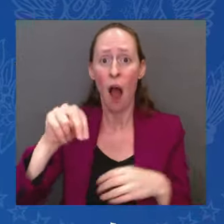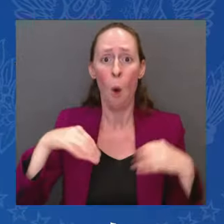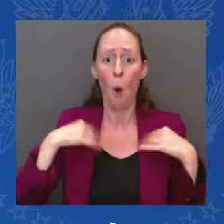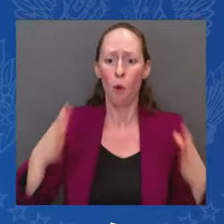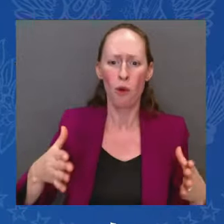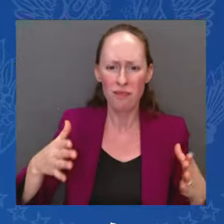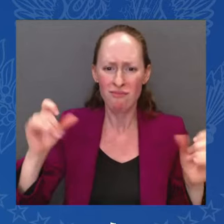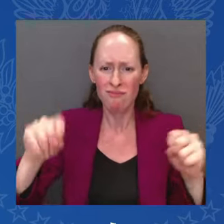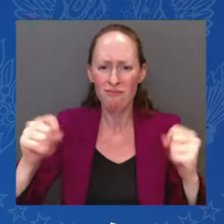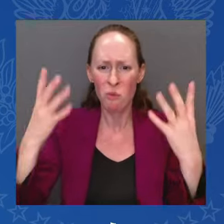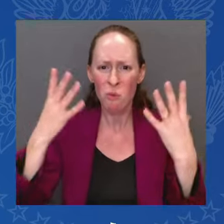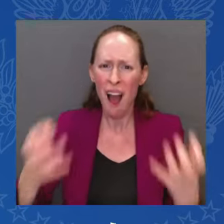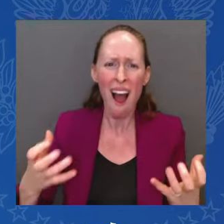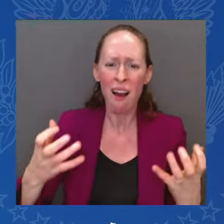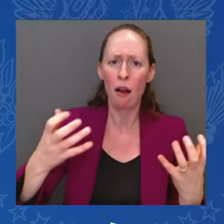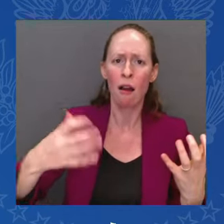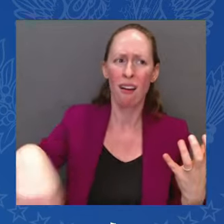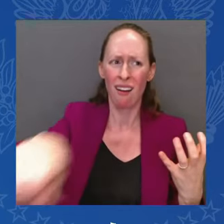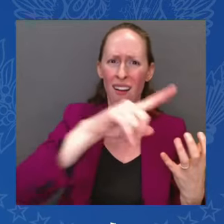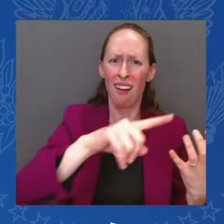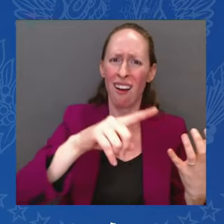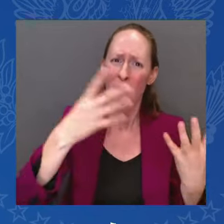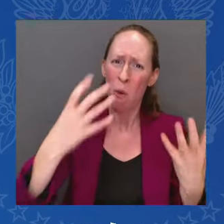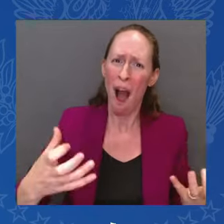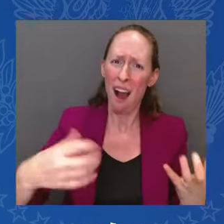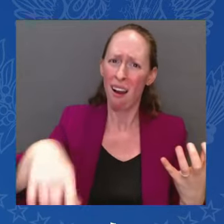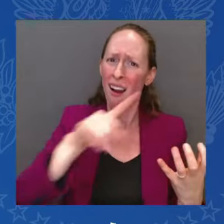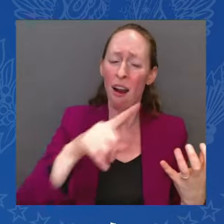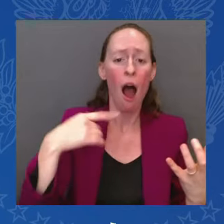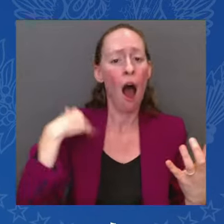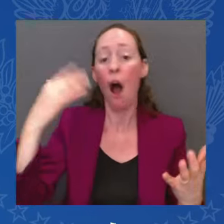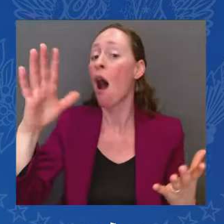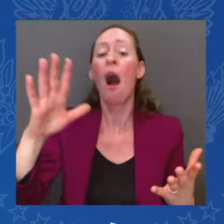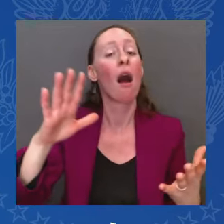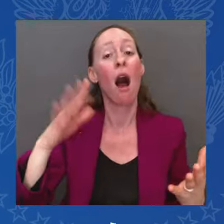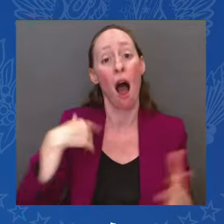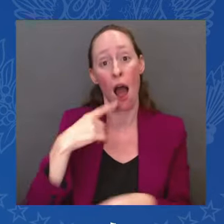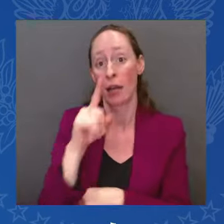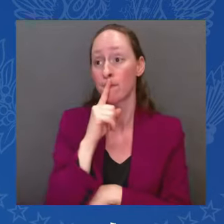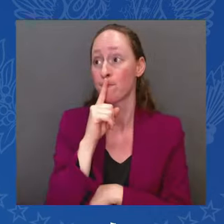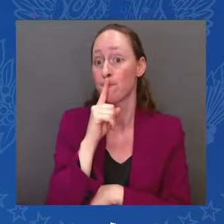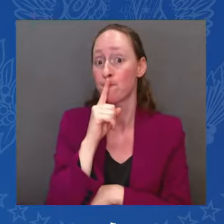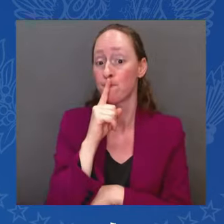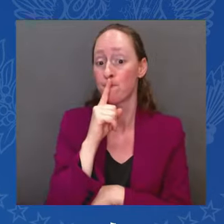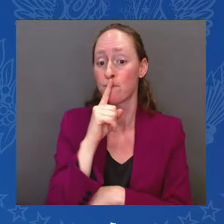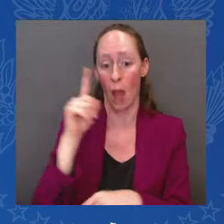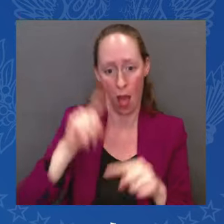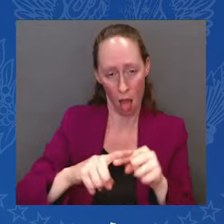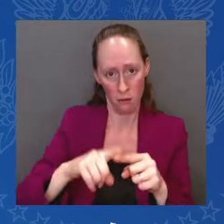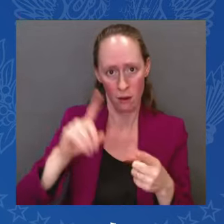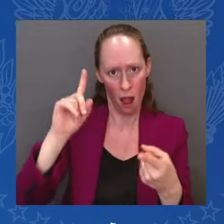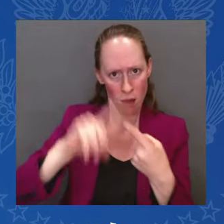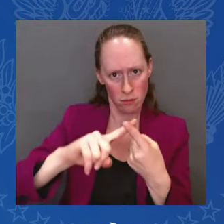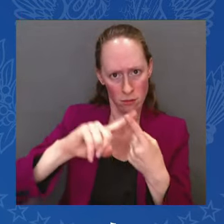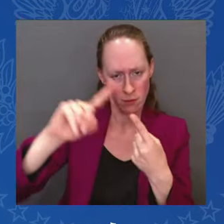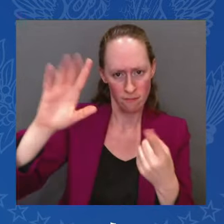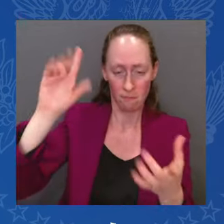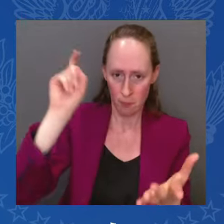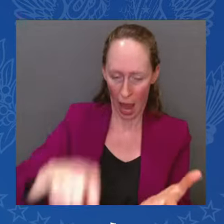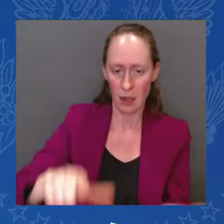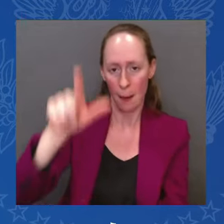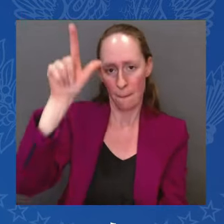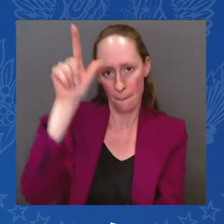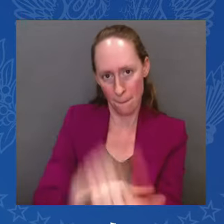Again, I'll say it again. I'm not going to be quiet until we get it done. It's time again to ban assault weapons and high-capacity